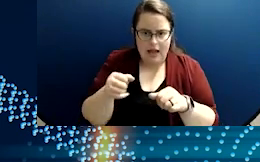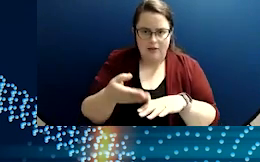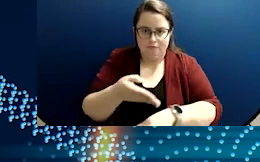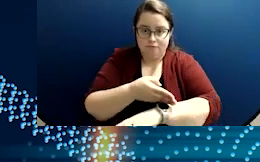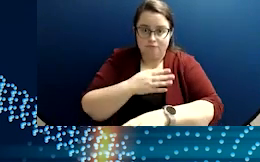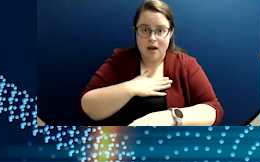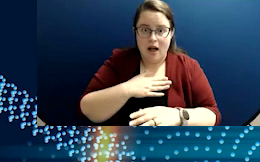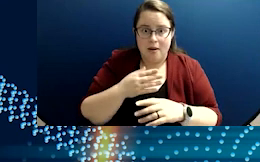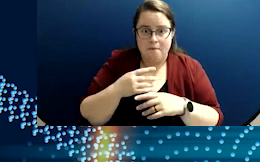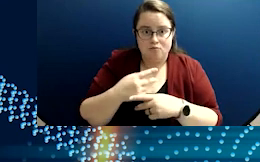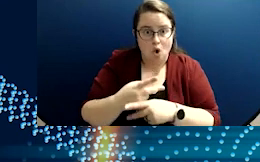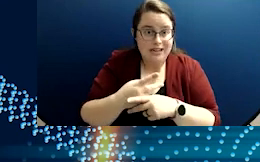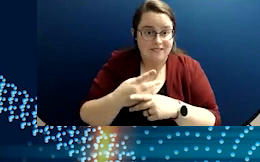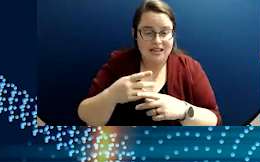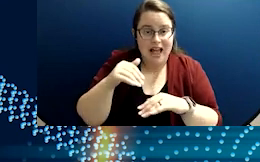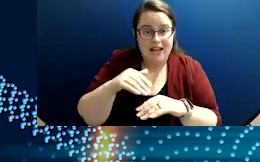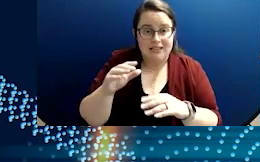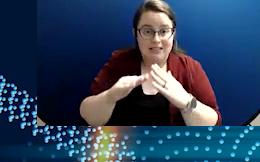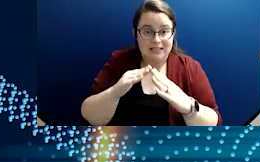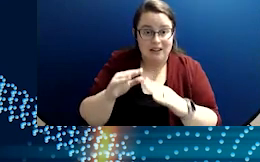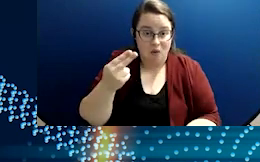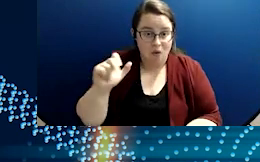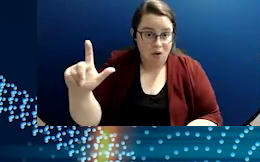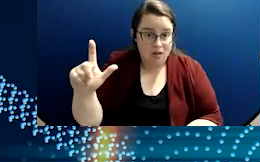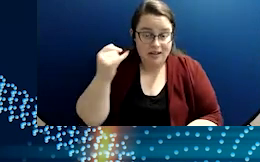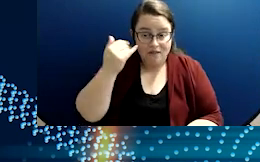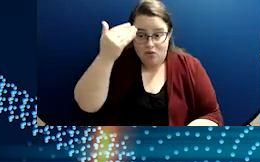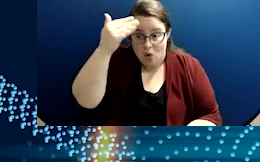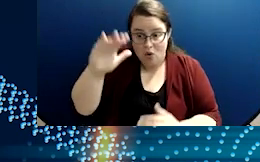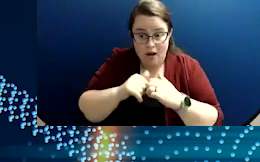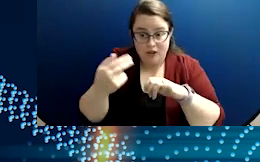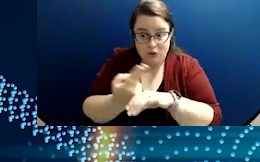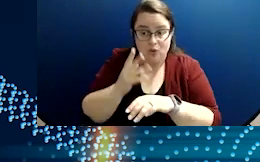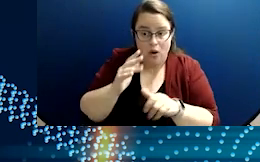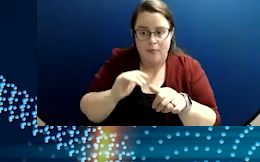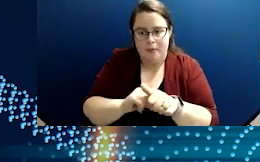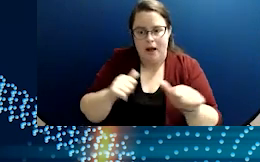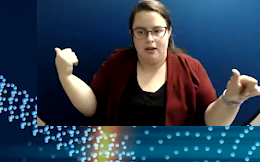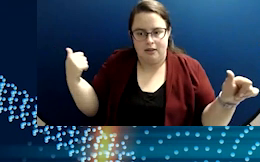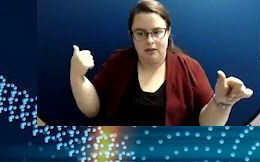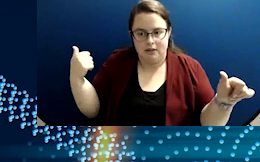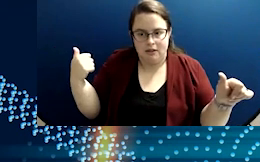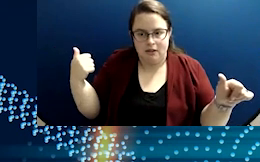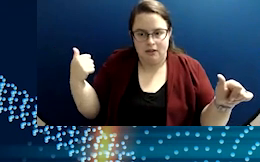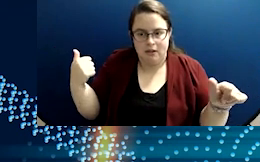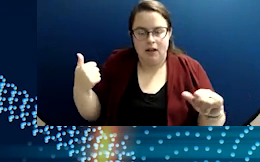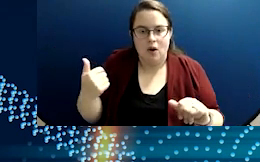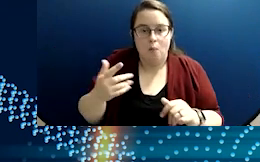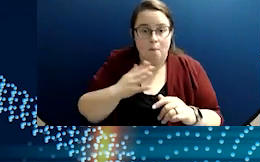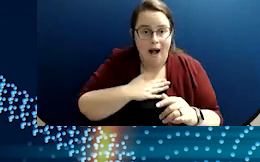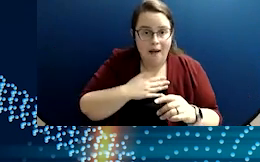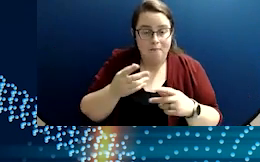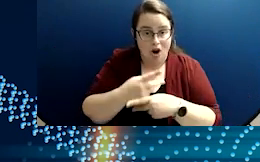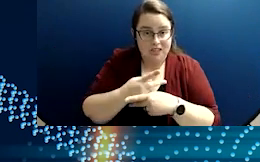Hall, it would be, if you don't know how to use it, you're going to be way left behind. Because my productivity literally skyrocketed, and I was able to do the jobs of